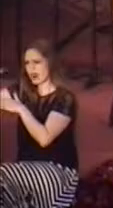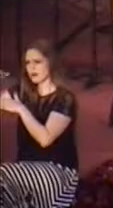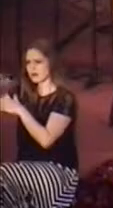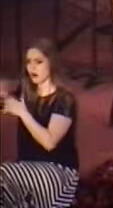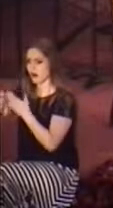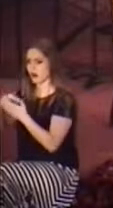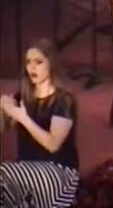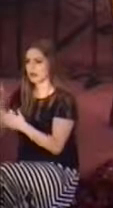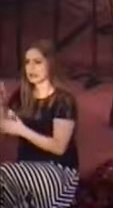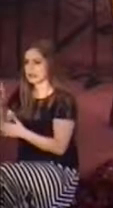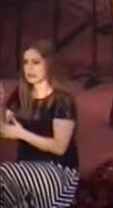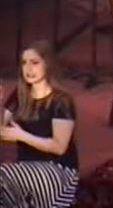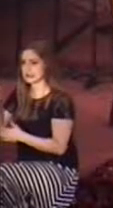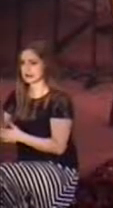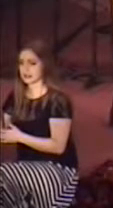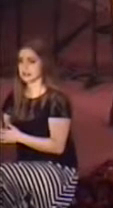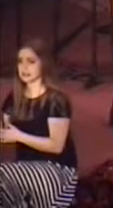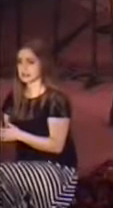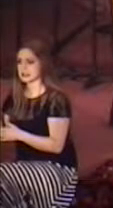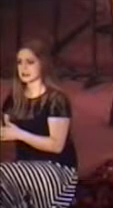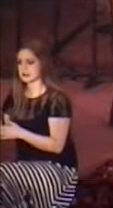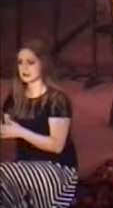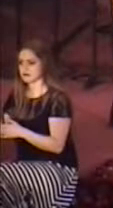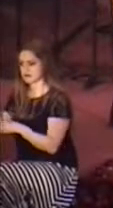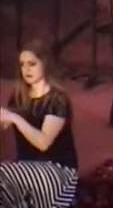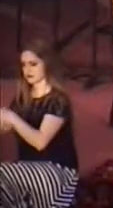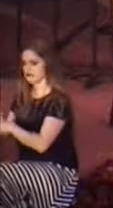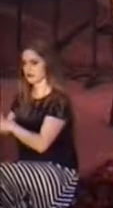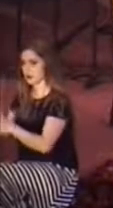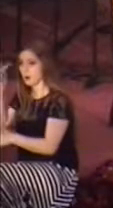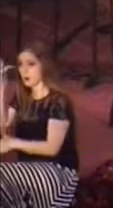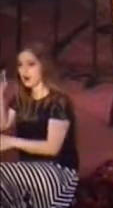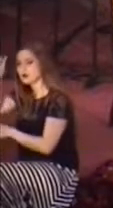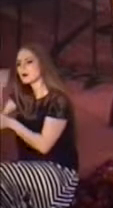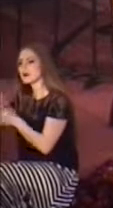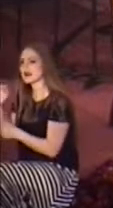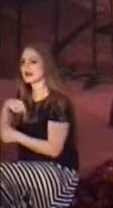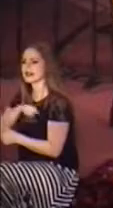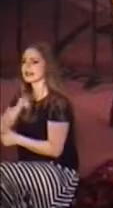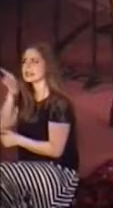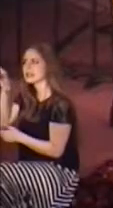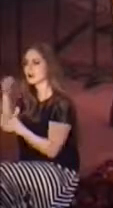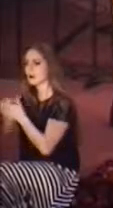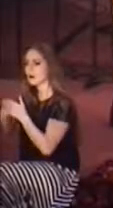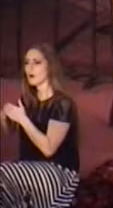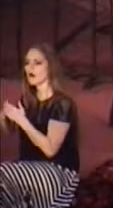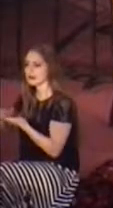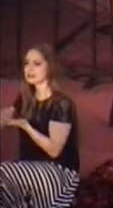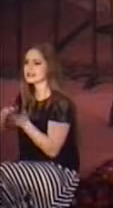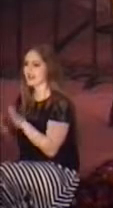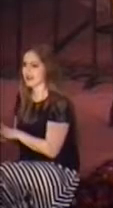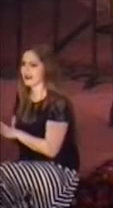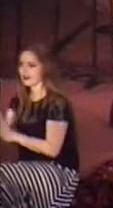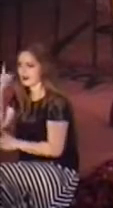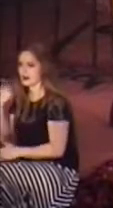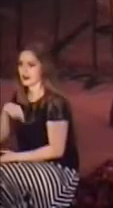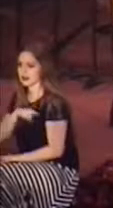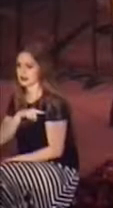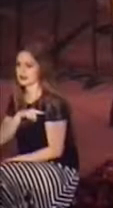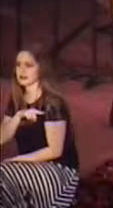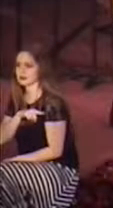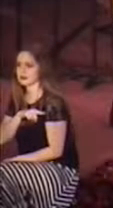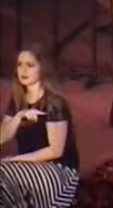was born. He was born to die for us. Jesus said this about himself. John 3:17, God